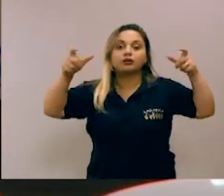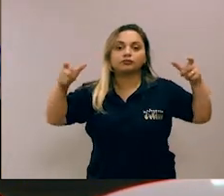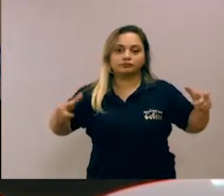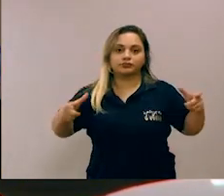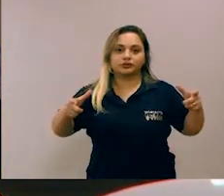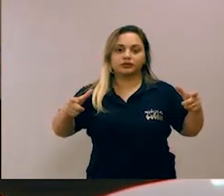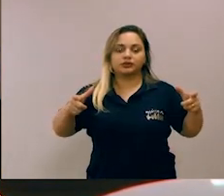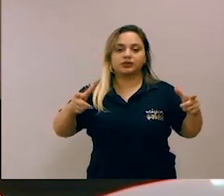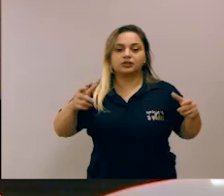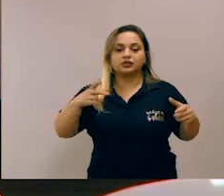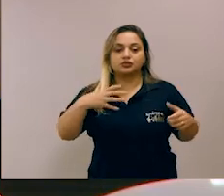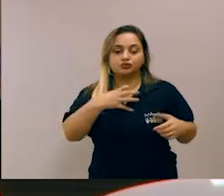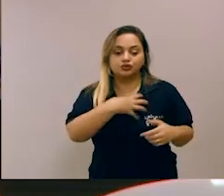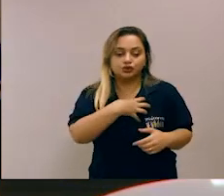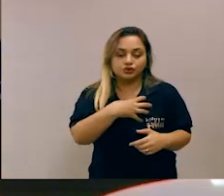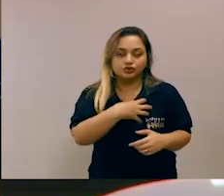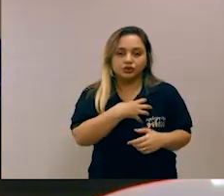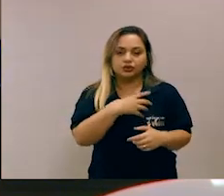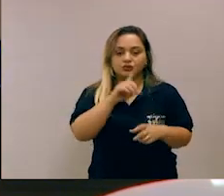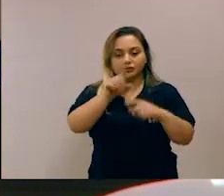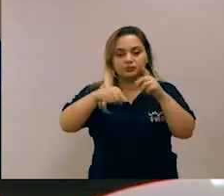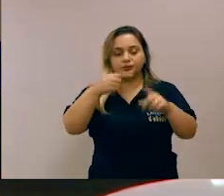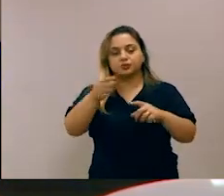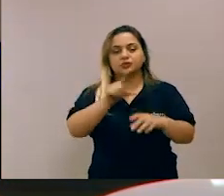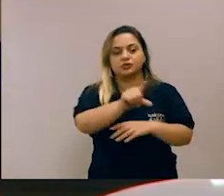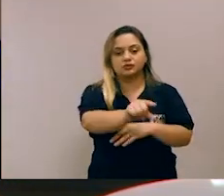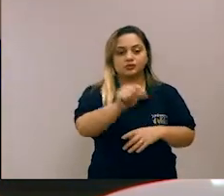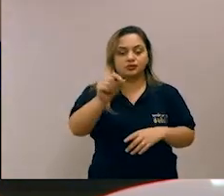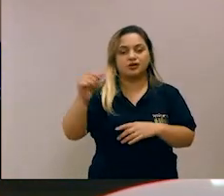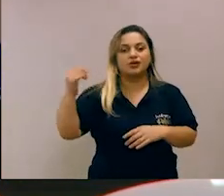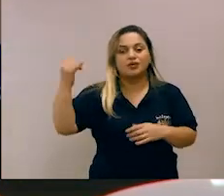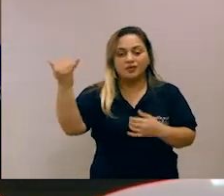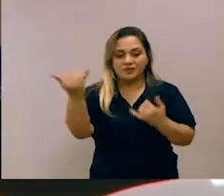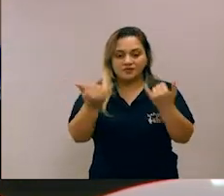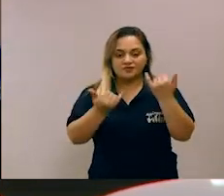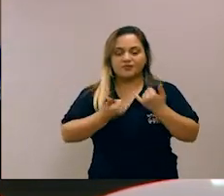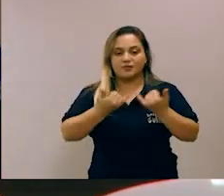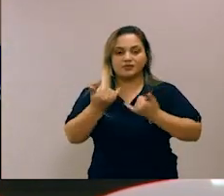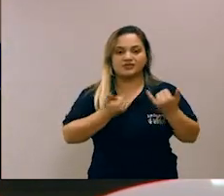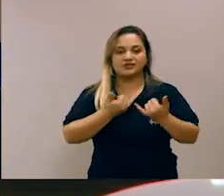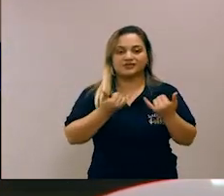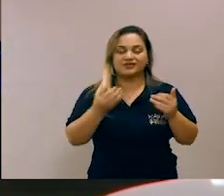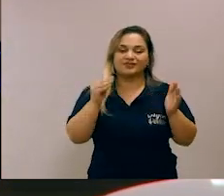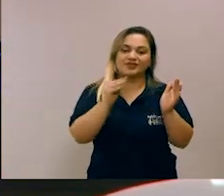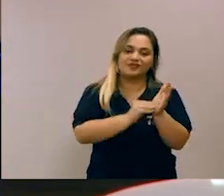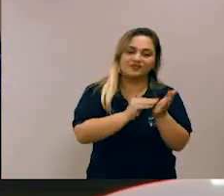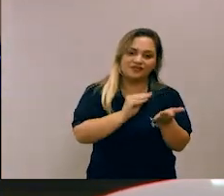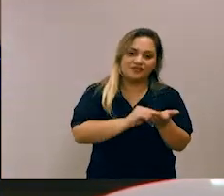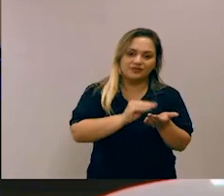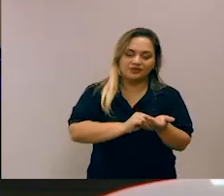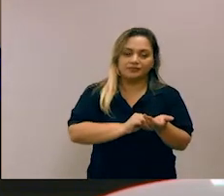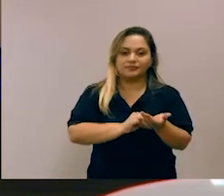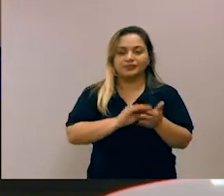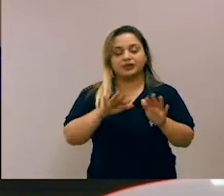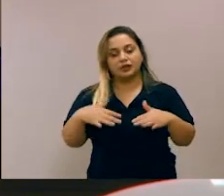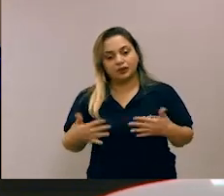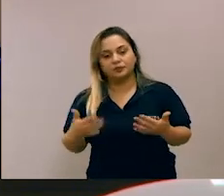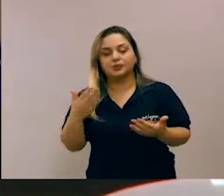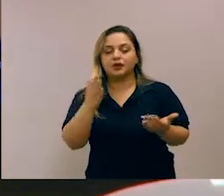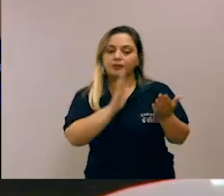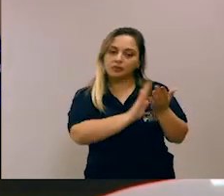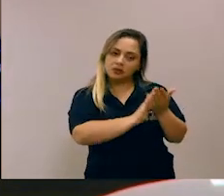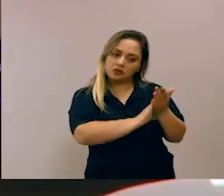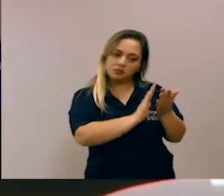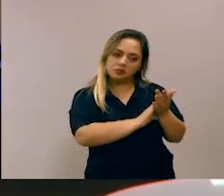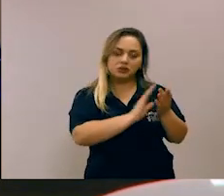need information to make correct decisions, to avoid making incorrect decisions based on